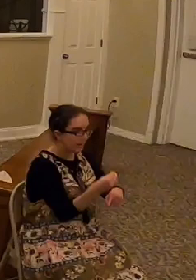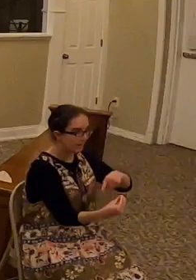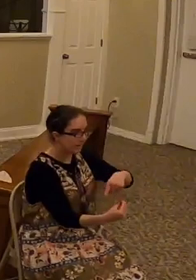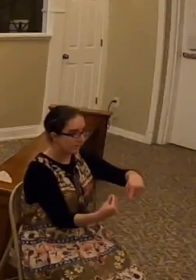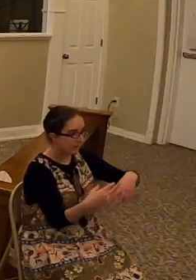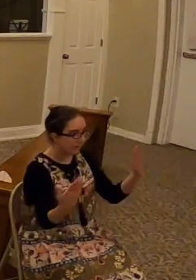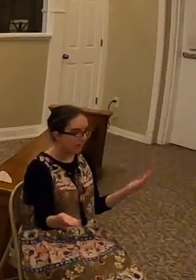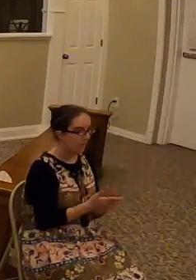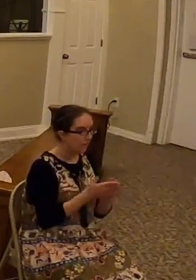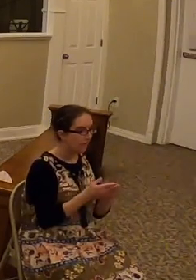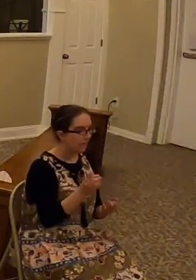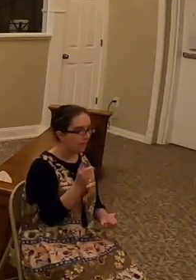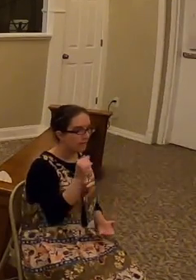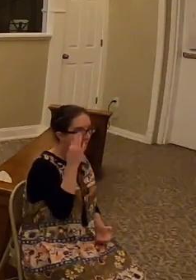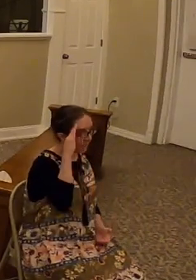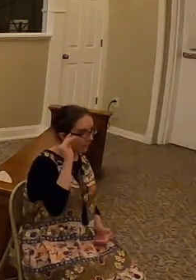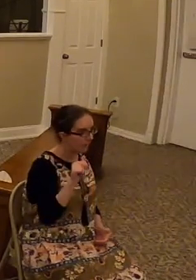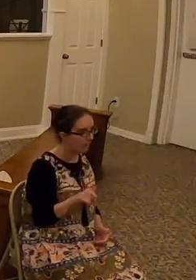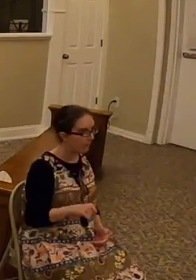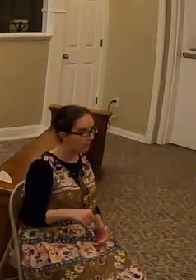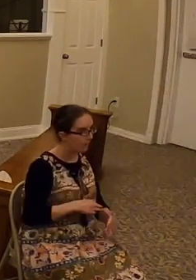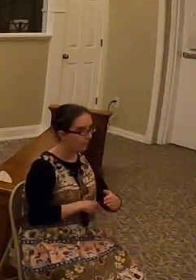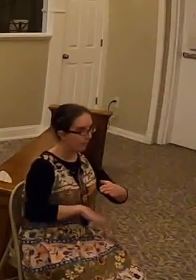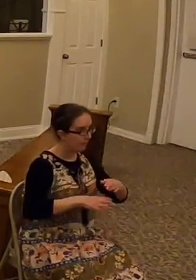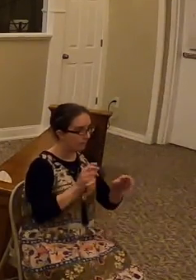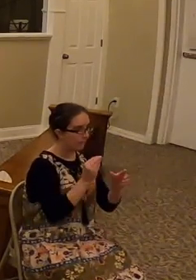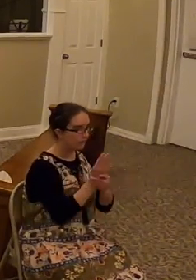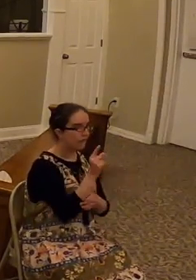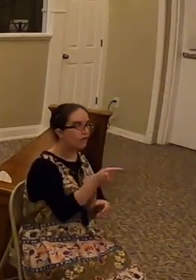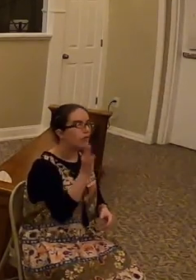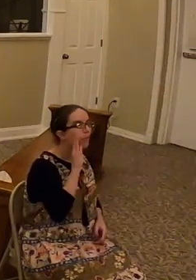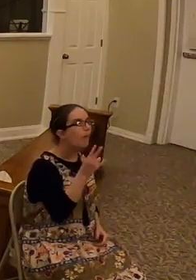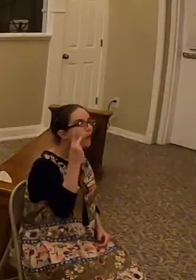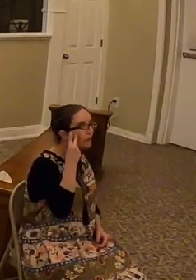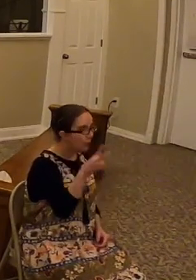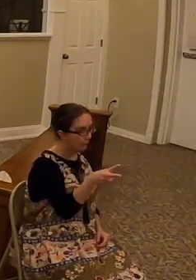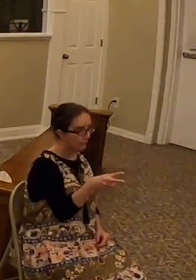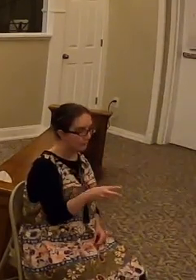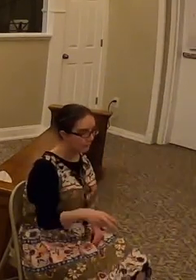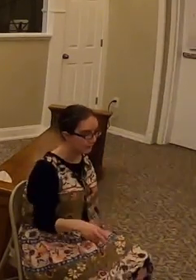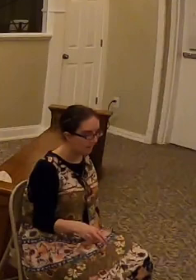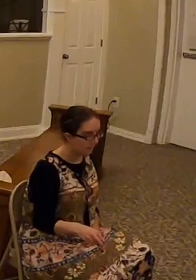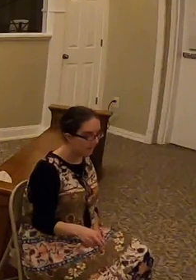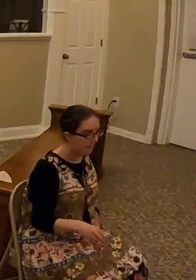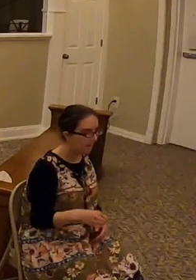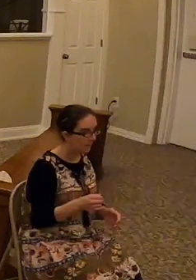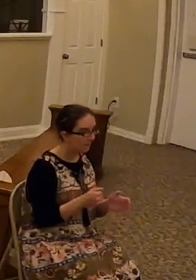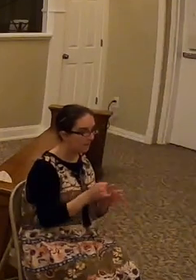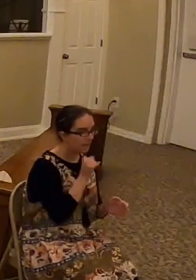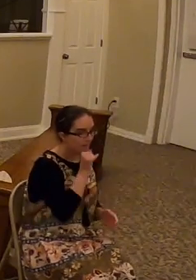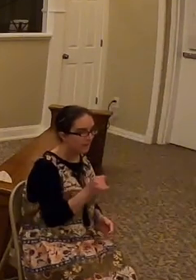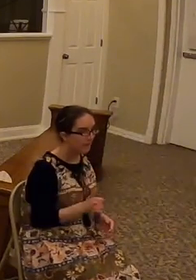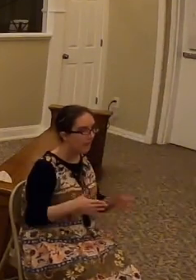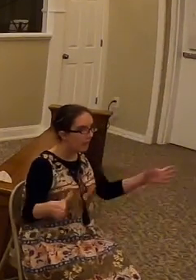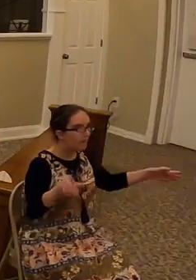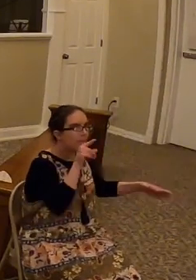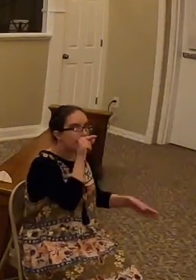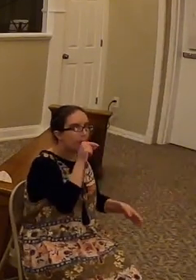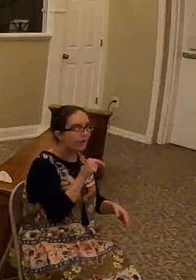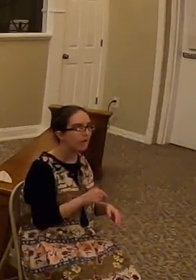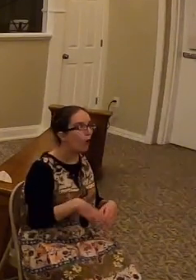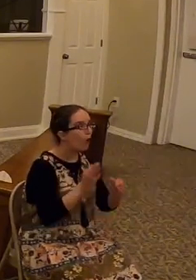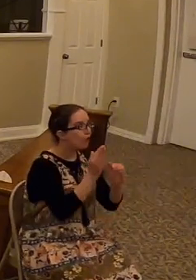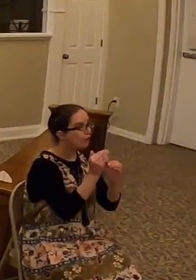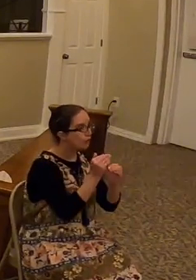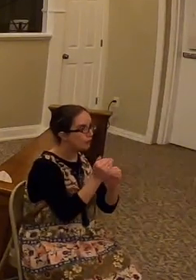know, if you didn't know they were here, park under a tree for a while, you'll figure it out. Hallelujah. It's either big birds or there's